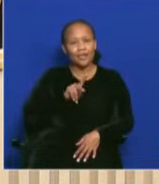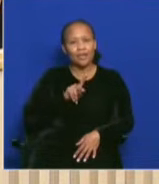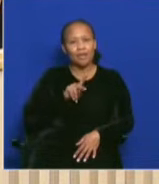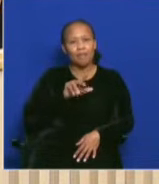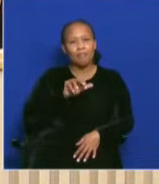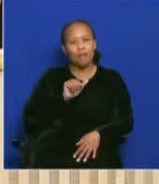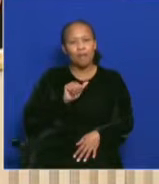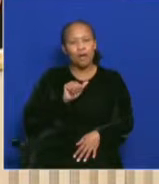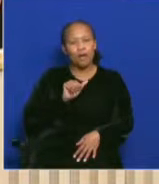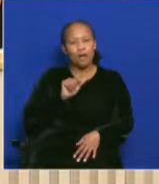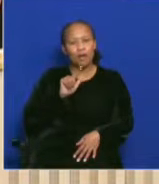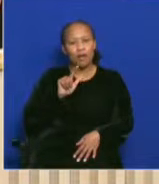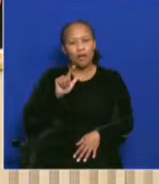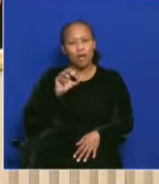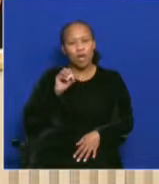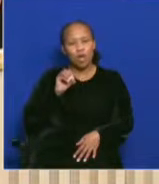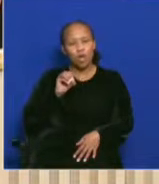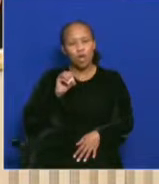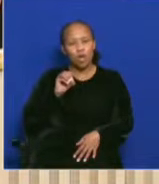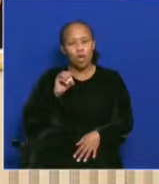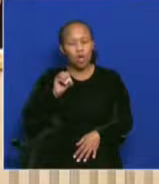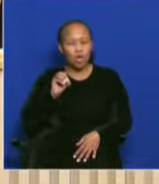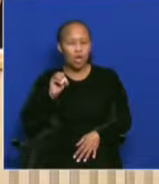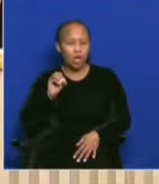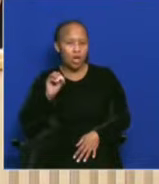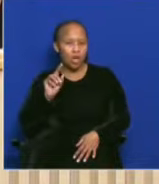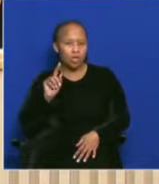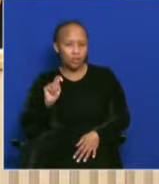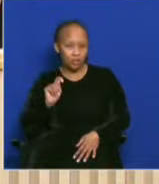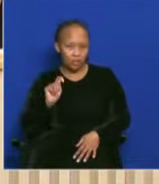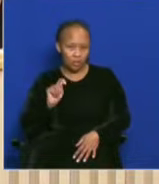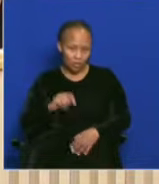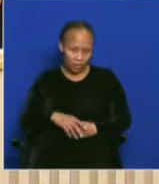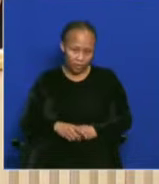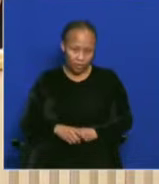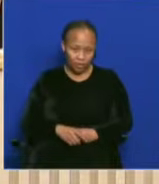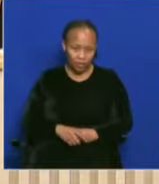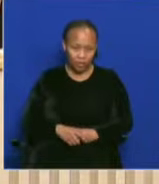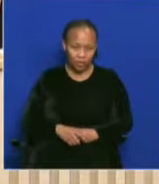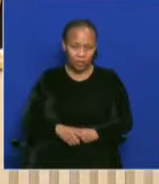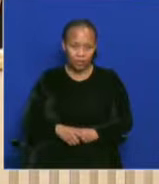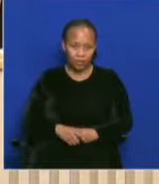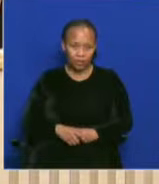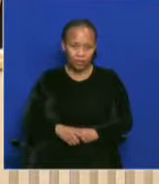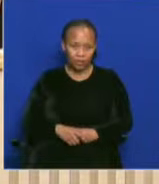We'll show in due course that pilot is the code name they use.